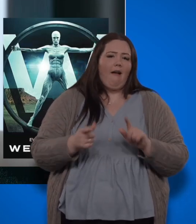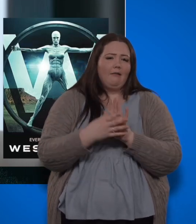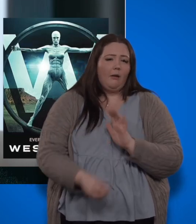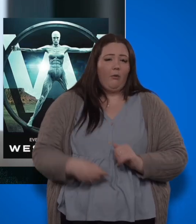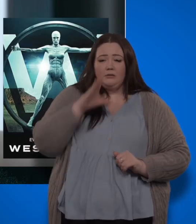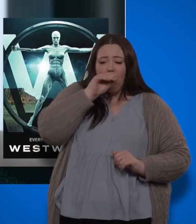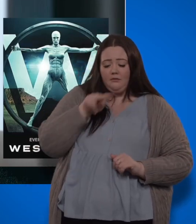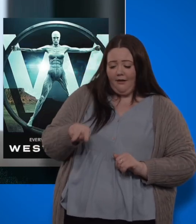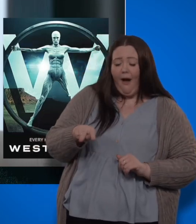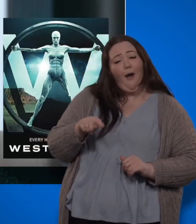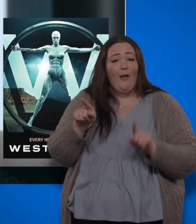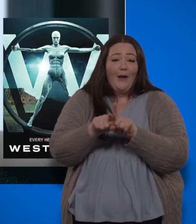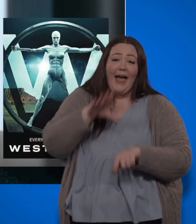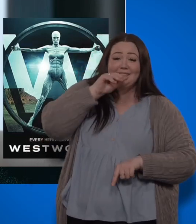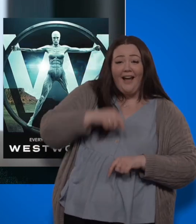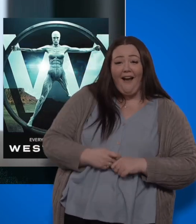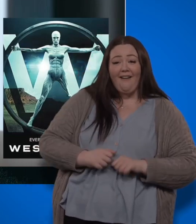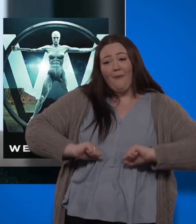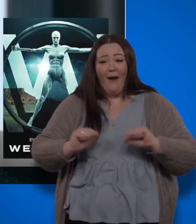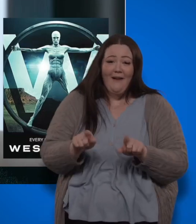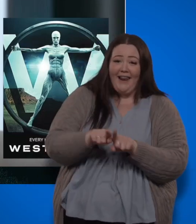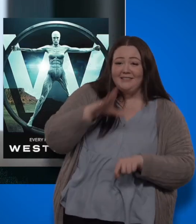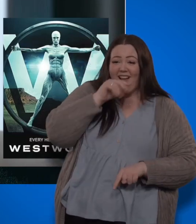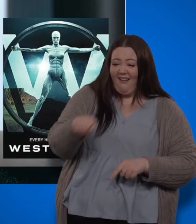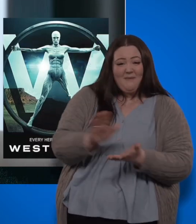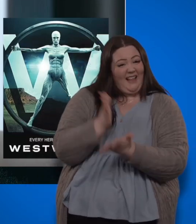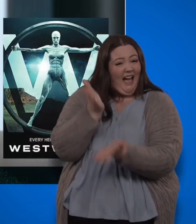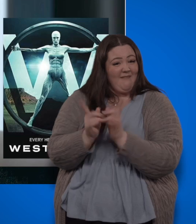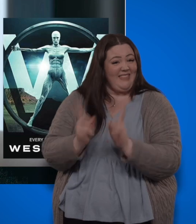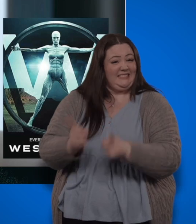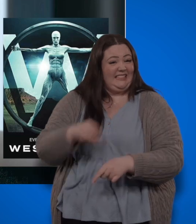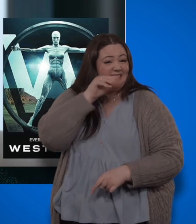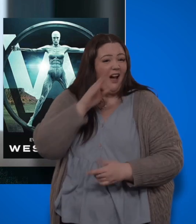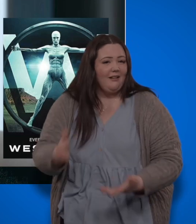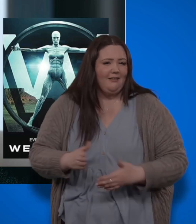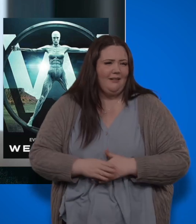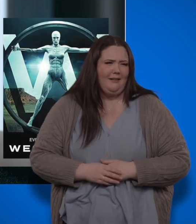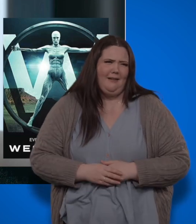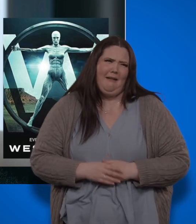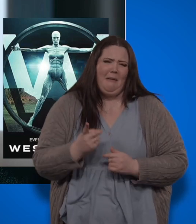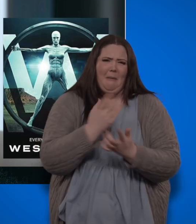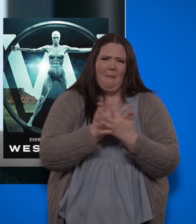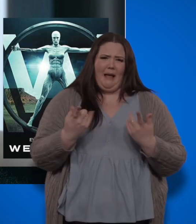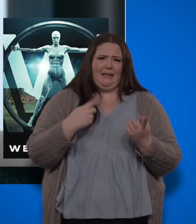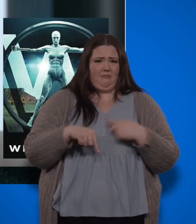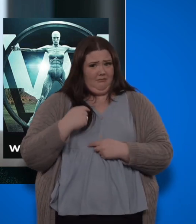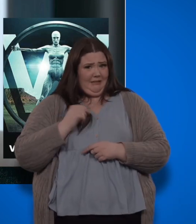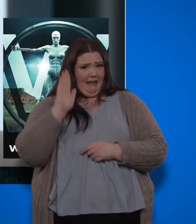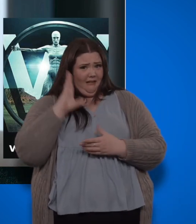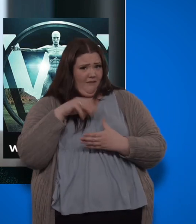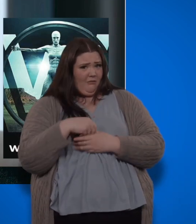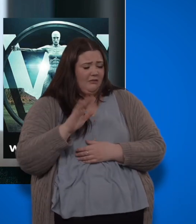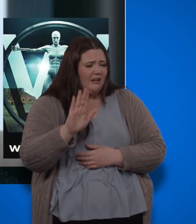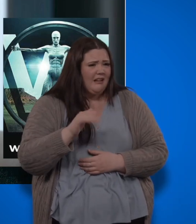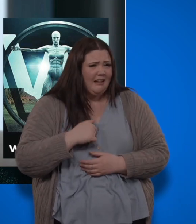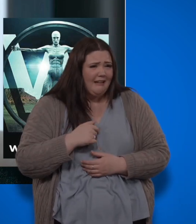problem? And yet I think many of us, including myself, will say, but it's not real. It's not